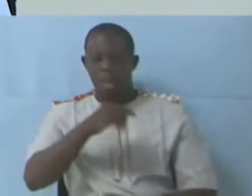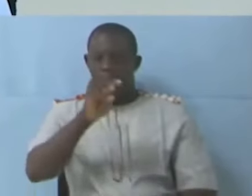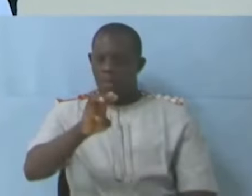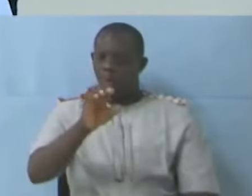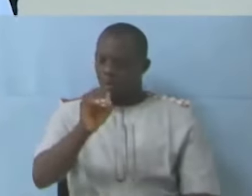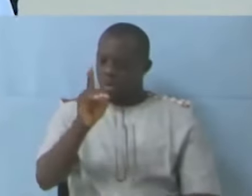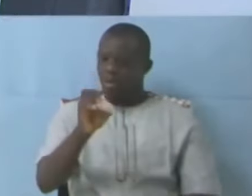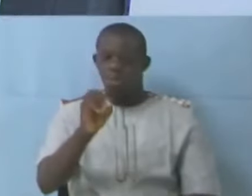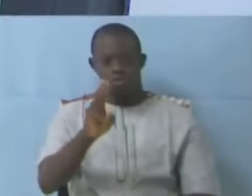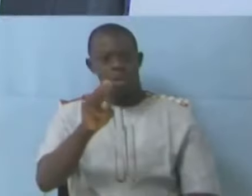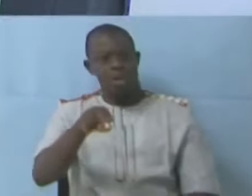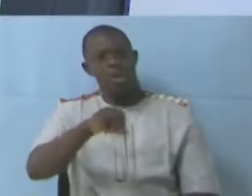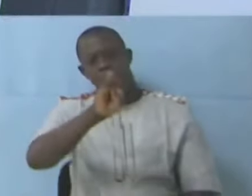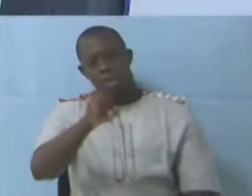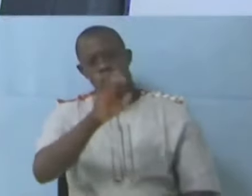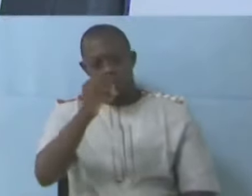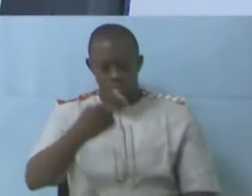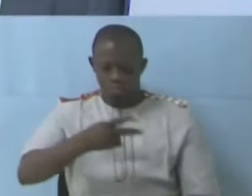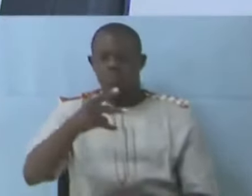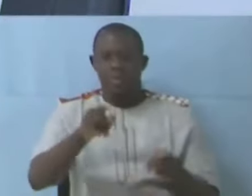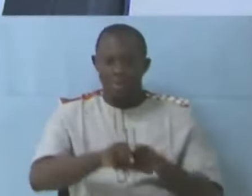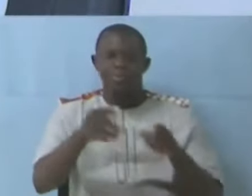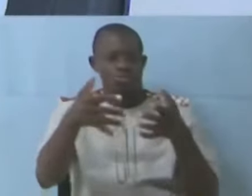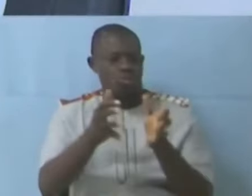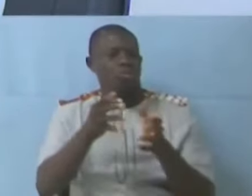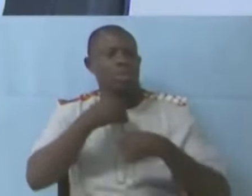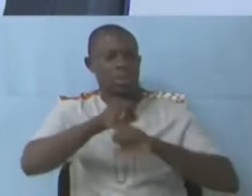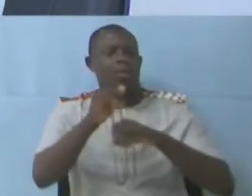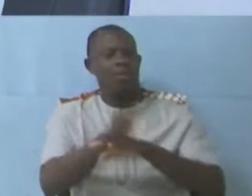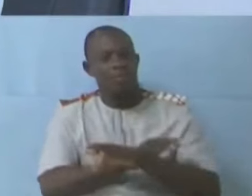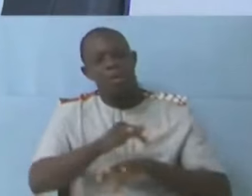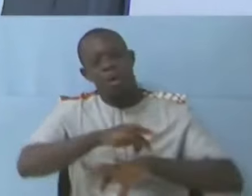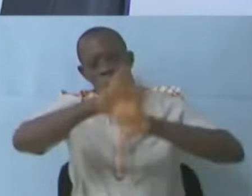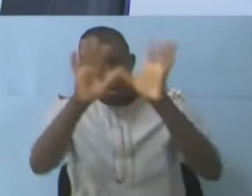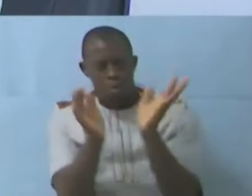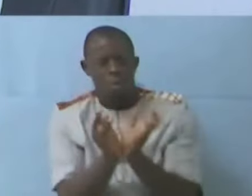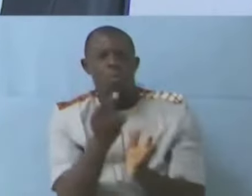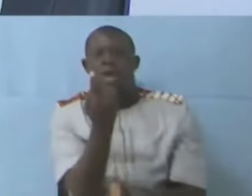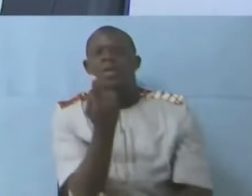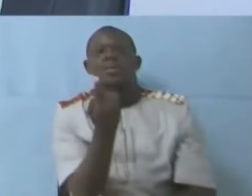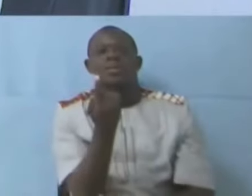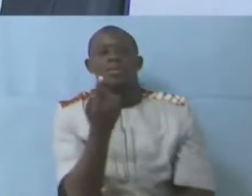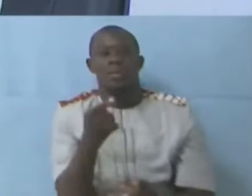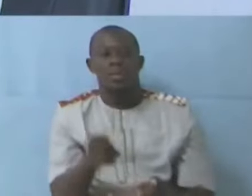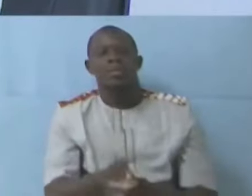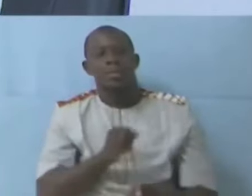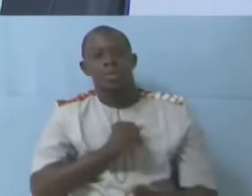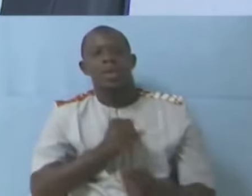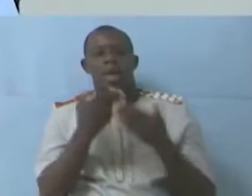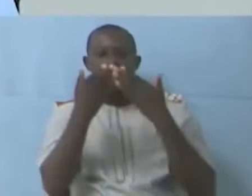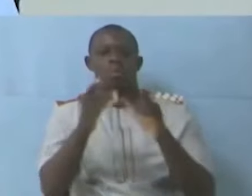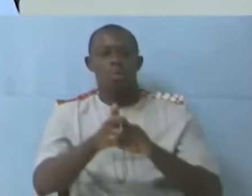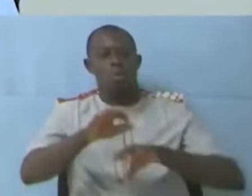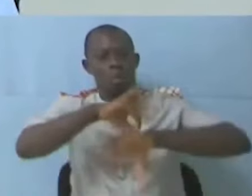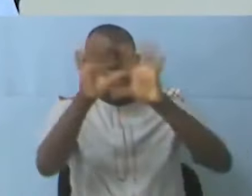myself. This is Munjai, your class. So cool, we are all one. Sega kenen kita mung don joy. I told him to cool down because we are